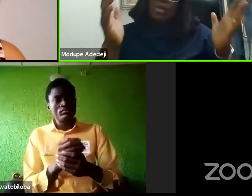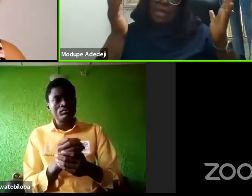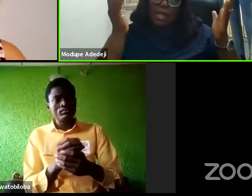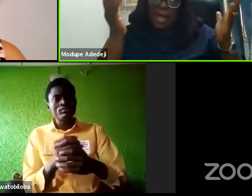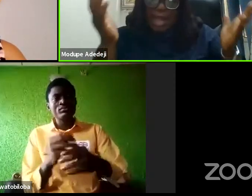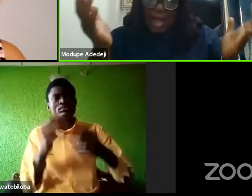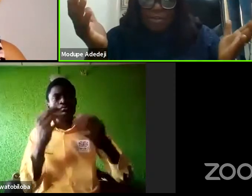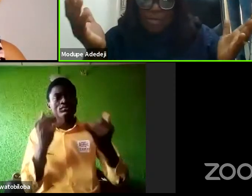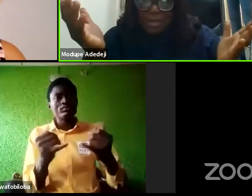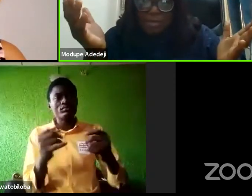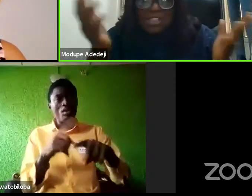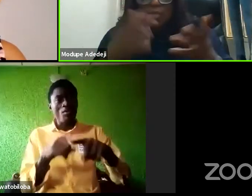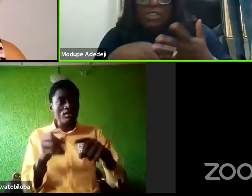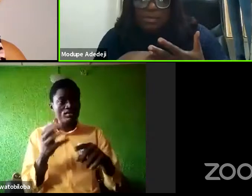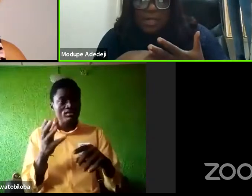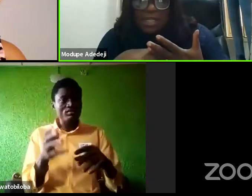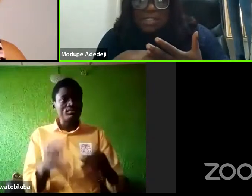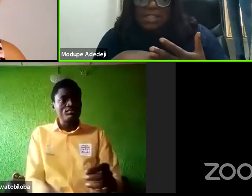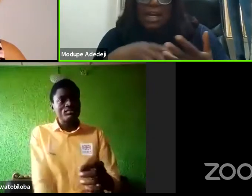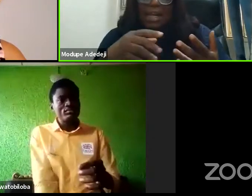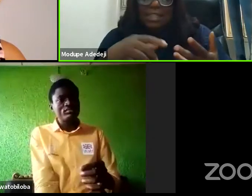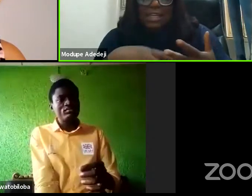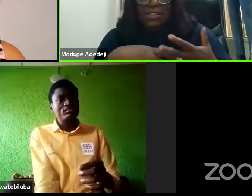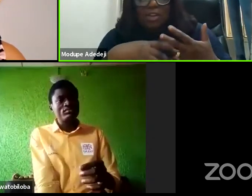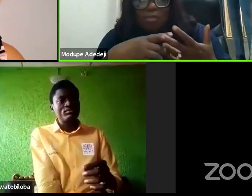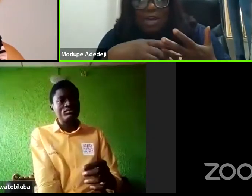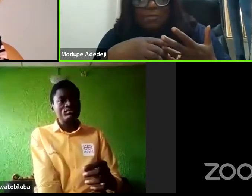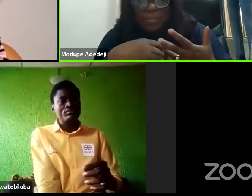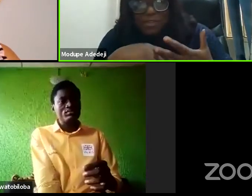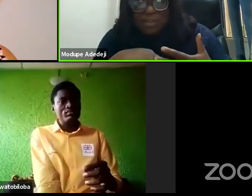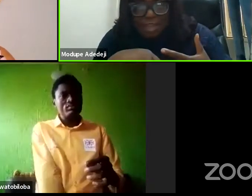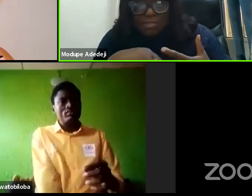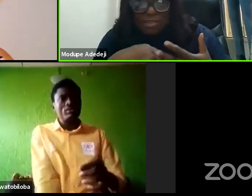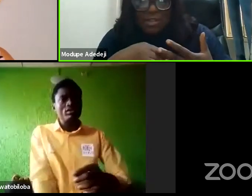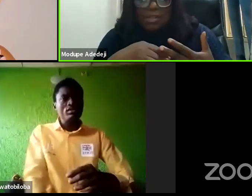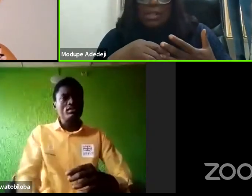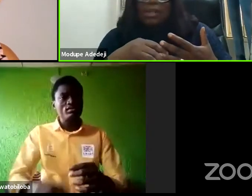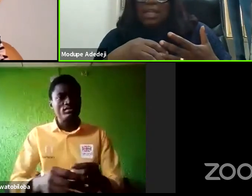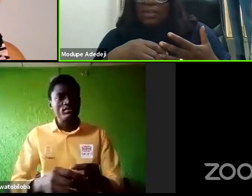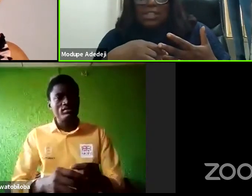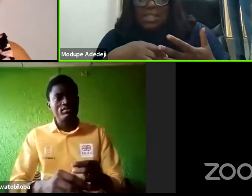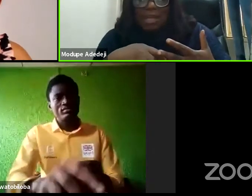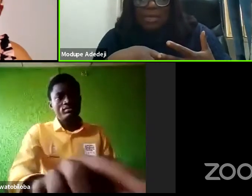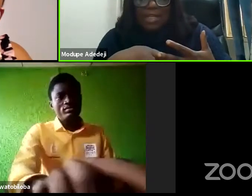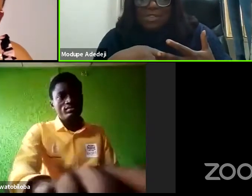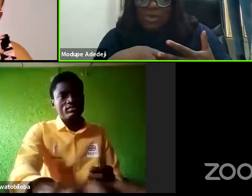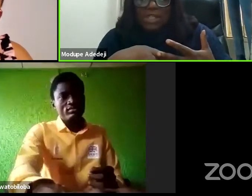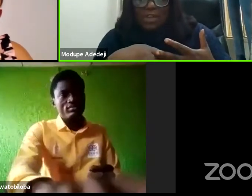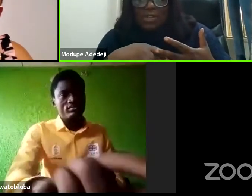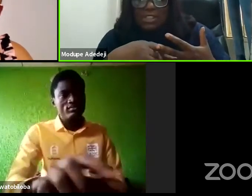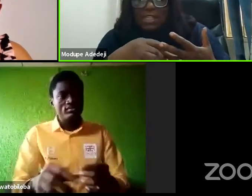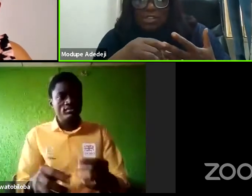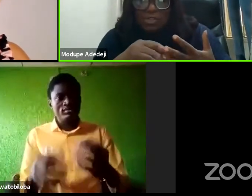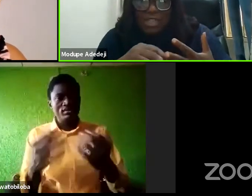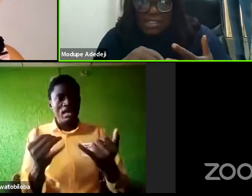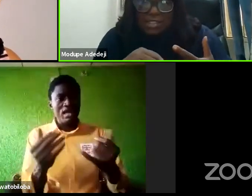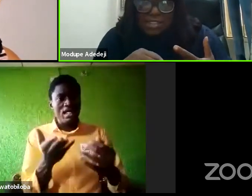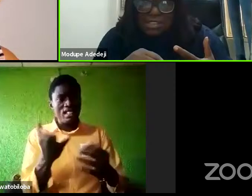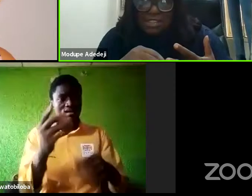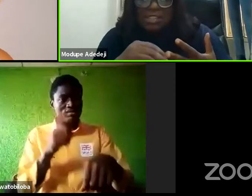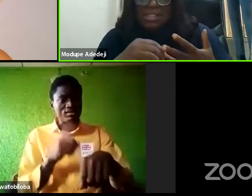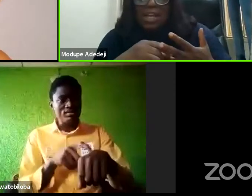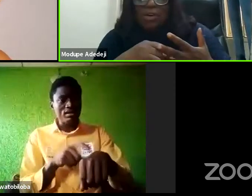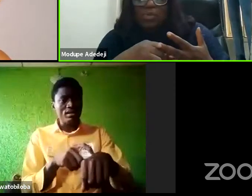now having babies, even triplets, at the age over 55. There was a time that it was heard on channels news